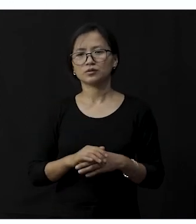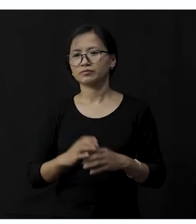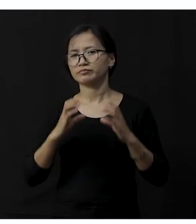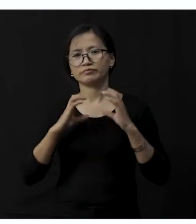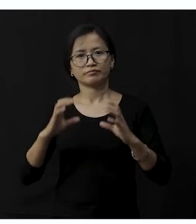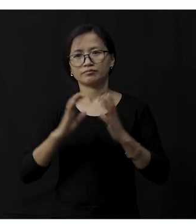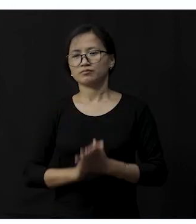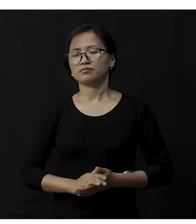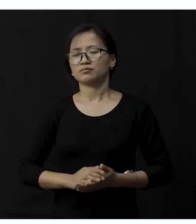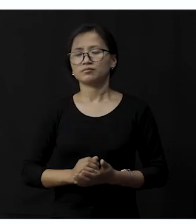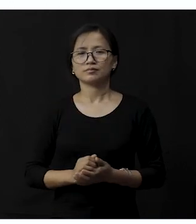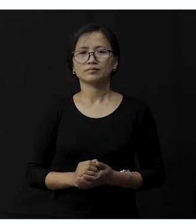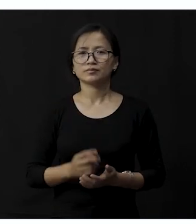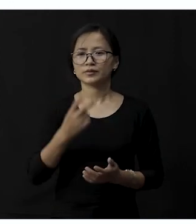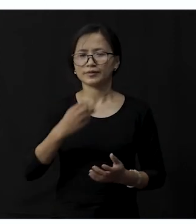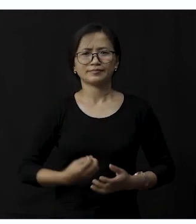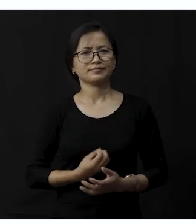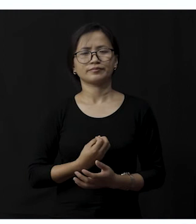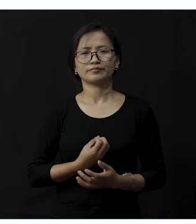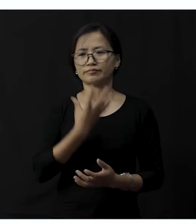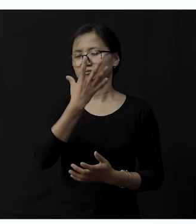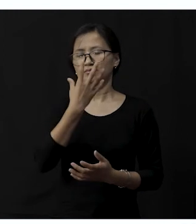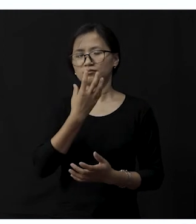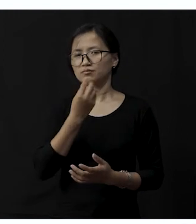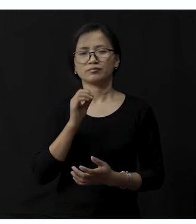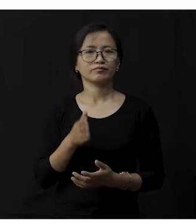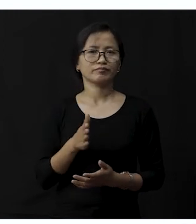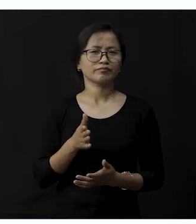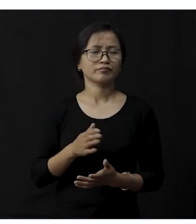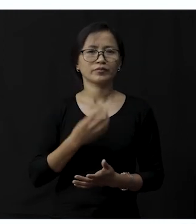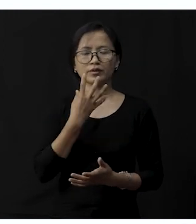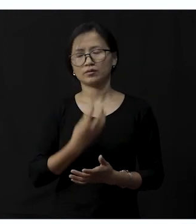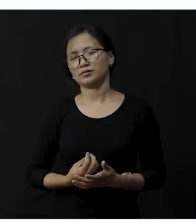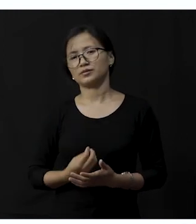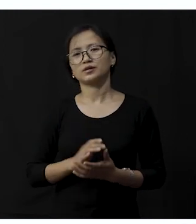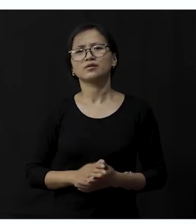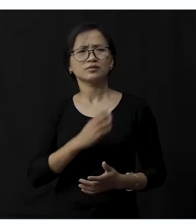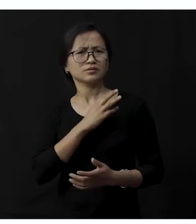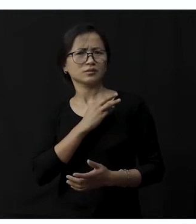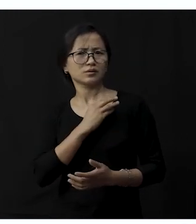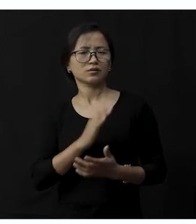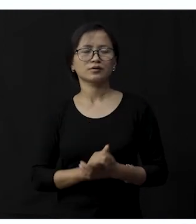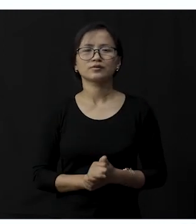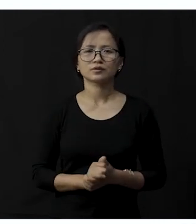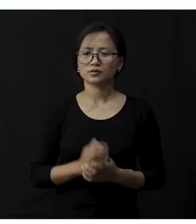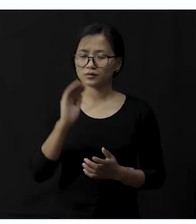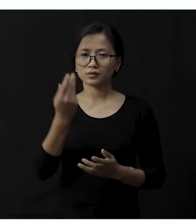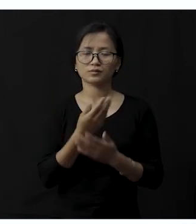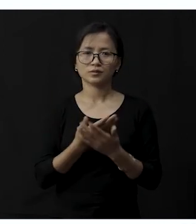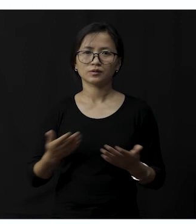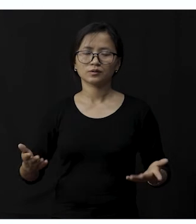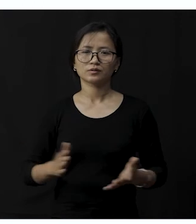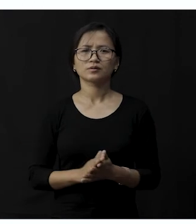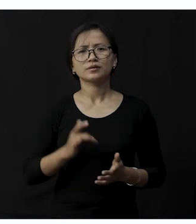look like she's unhappy. She doesn't look like she's scared of something. So if I were to describe her, I would use my